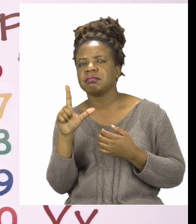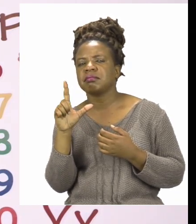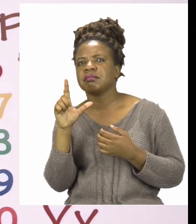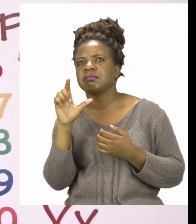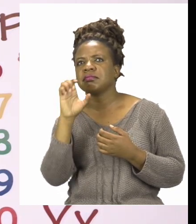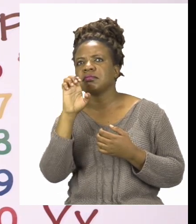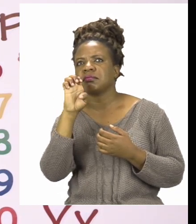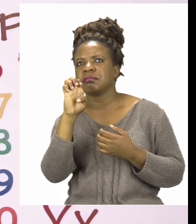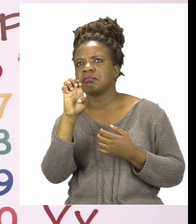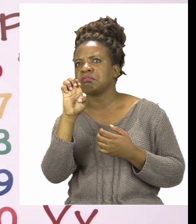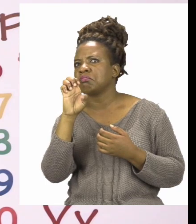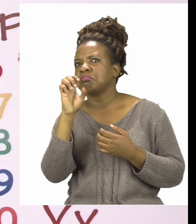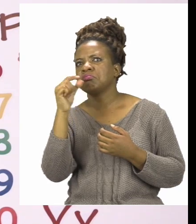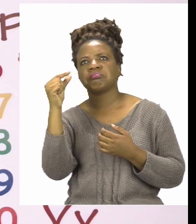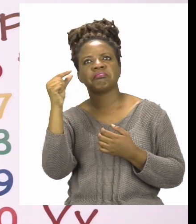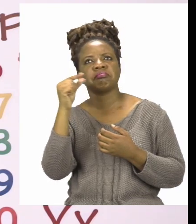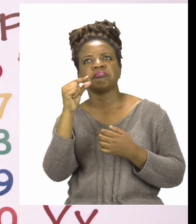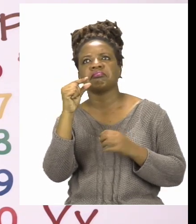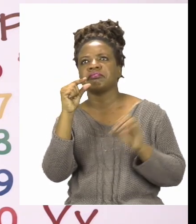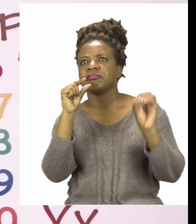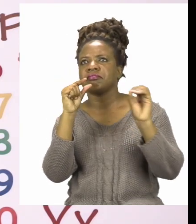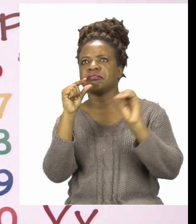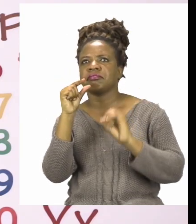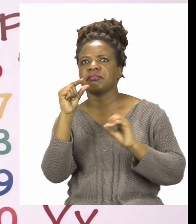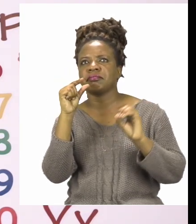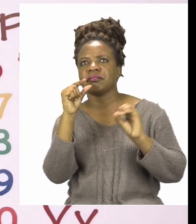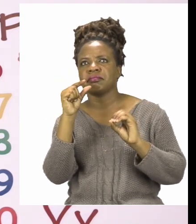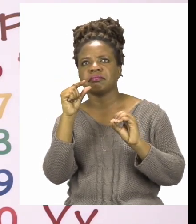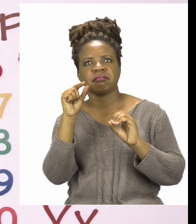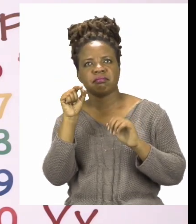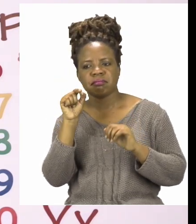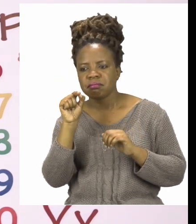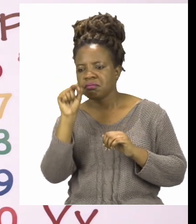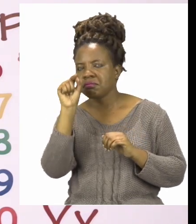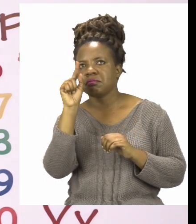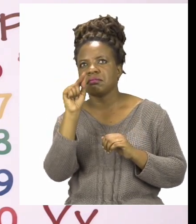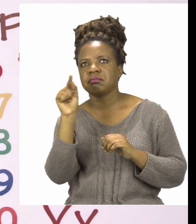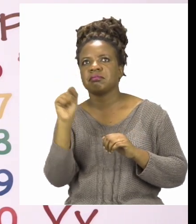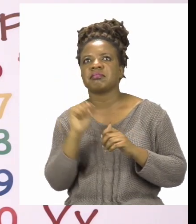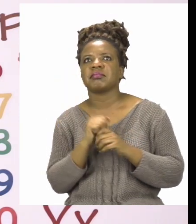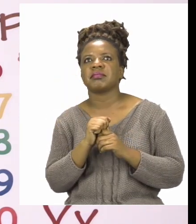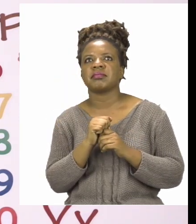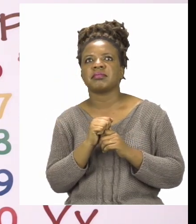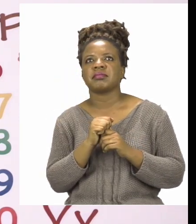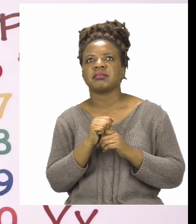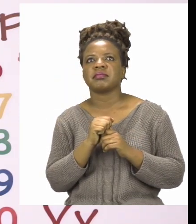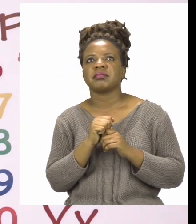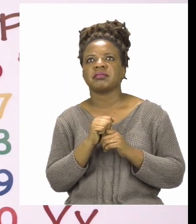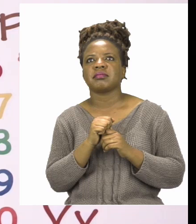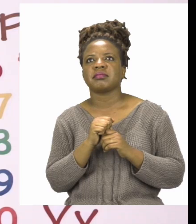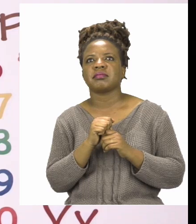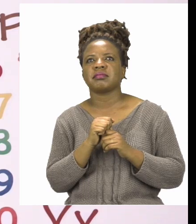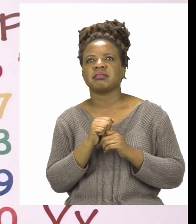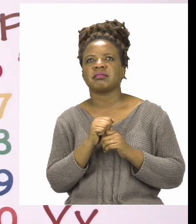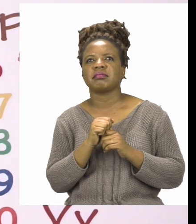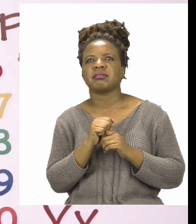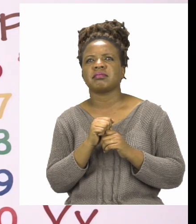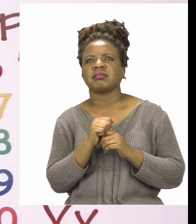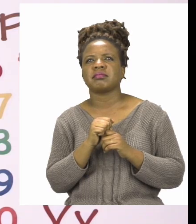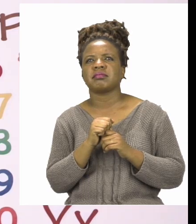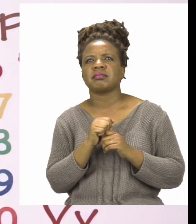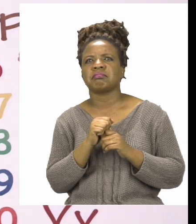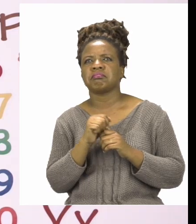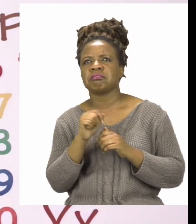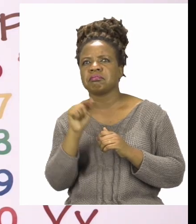then there's no G. So this one is wrong. Now we need to check the